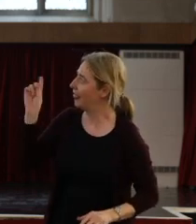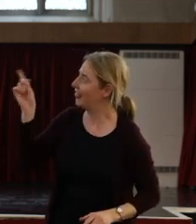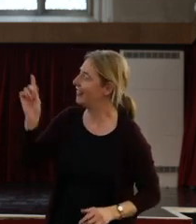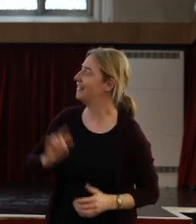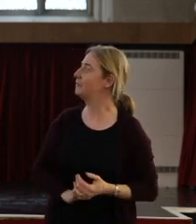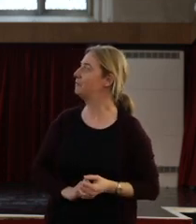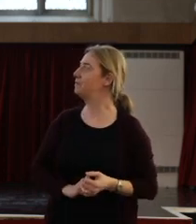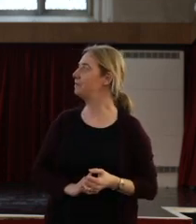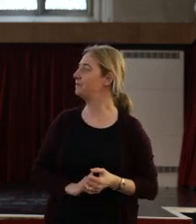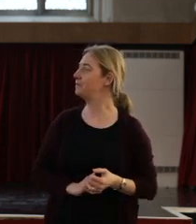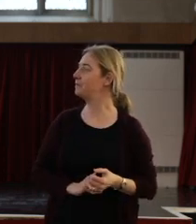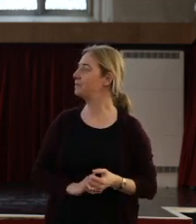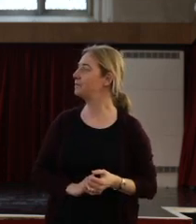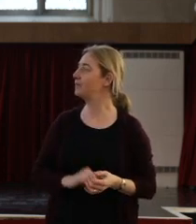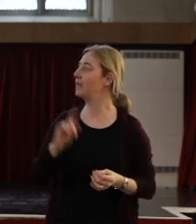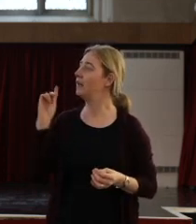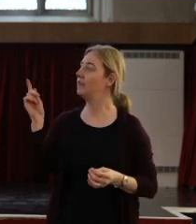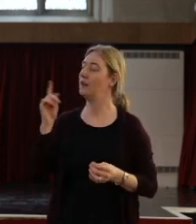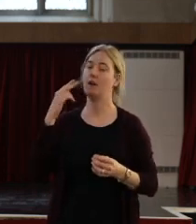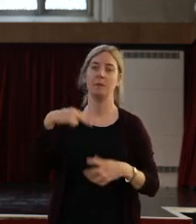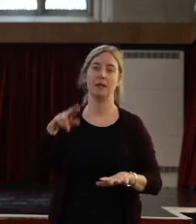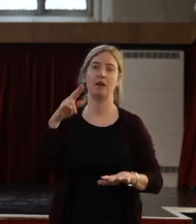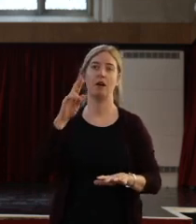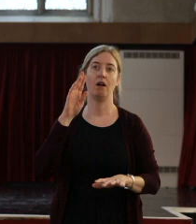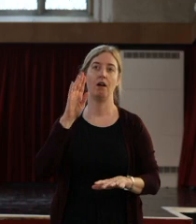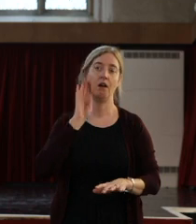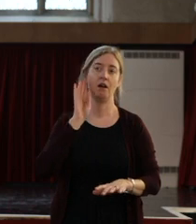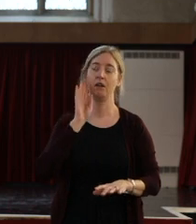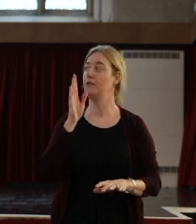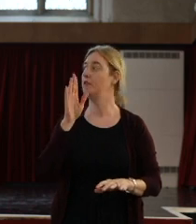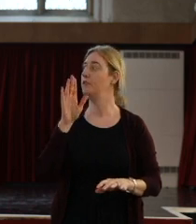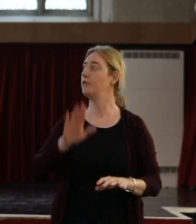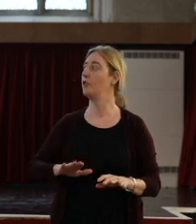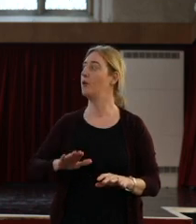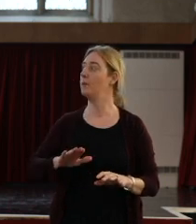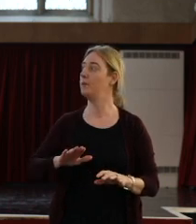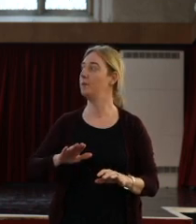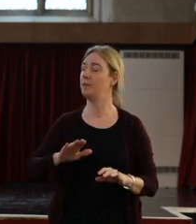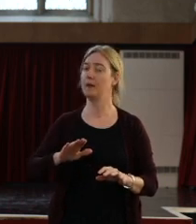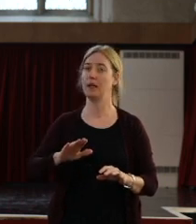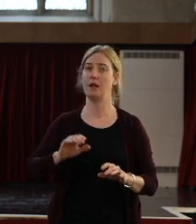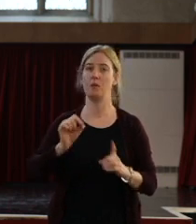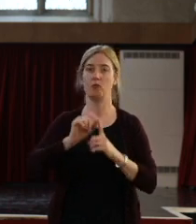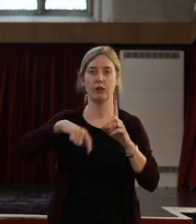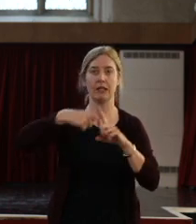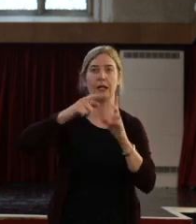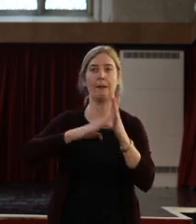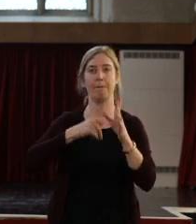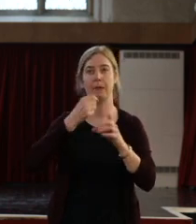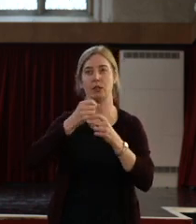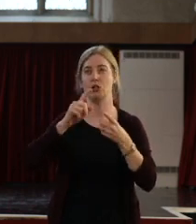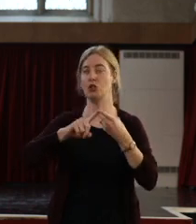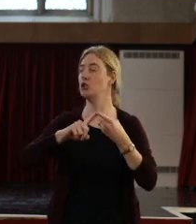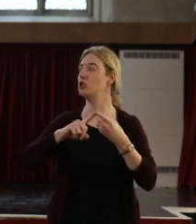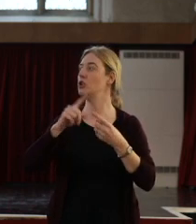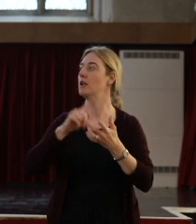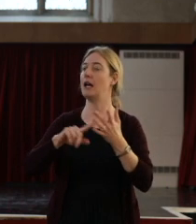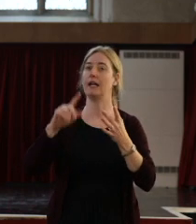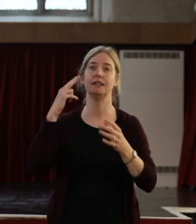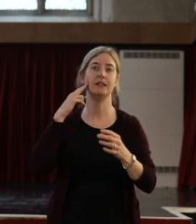justice. Again, obviously we've heard from the PRICKIMAGE and the